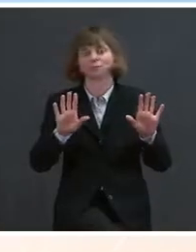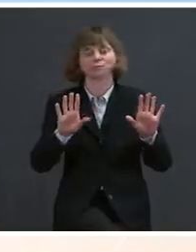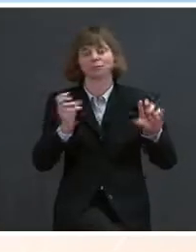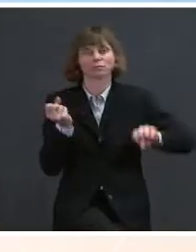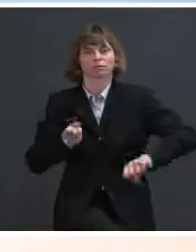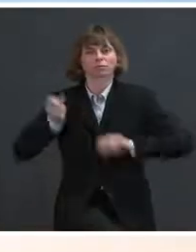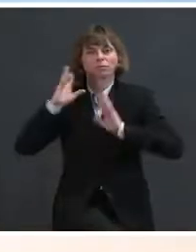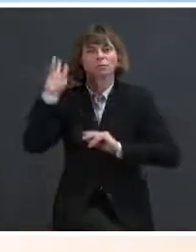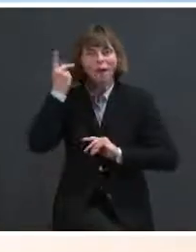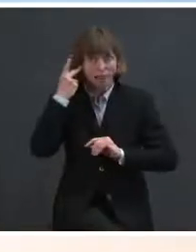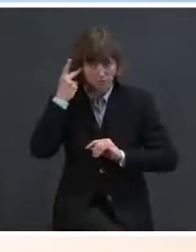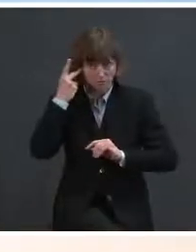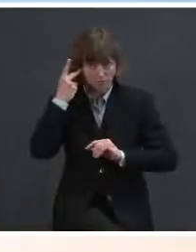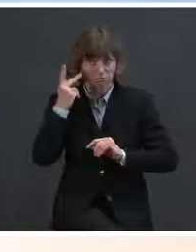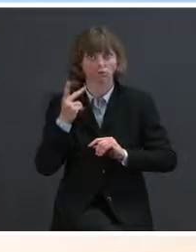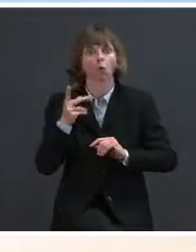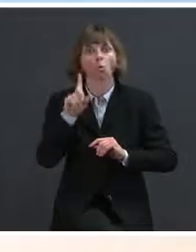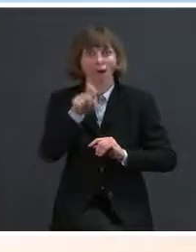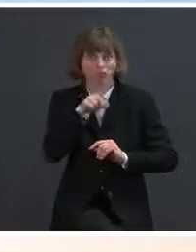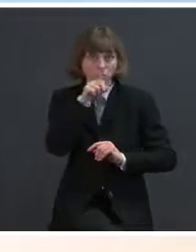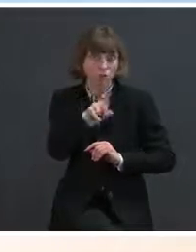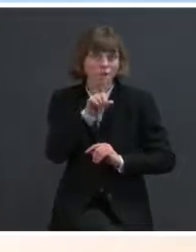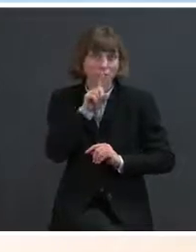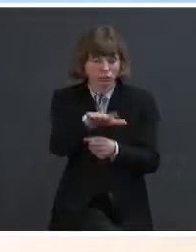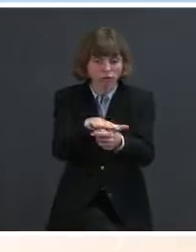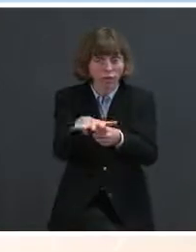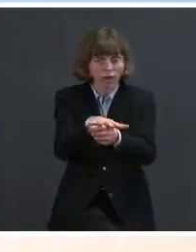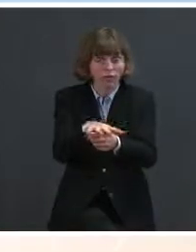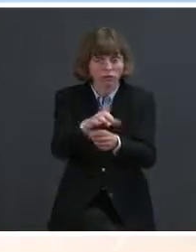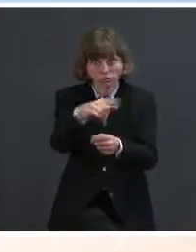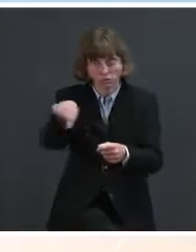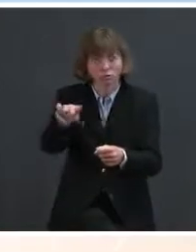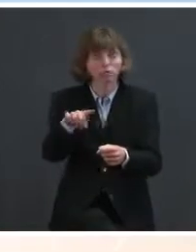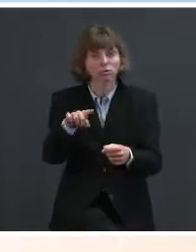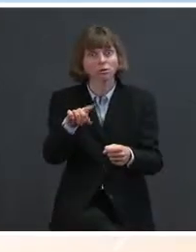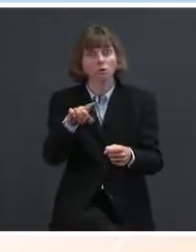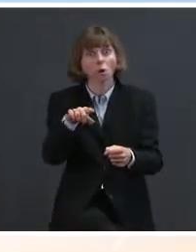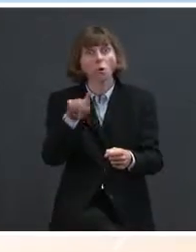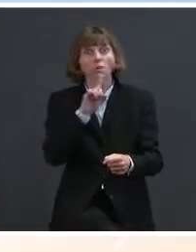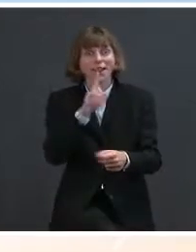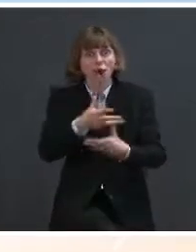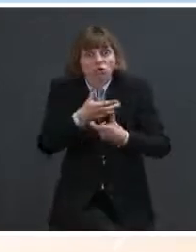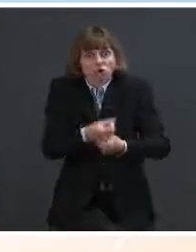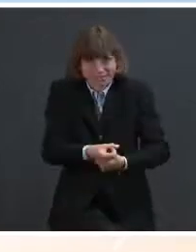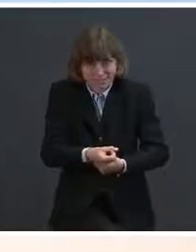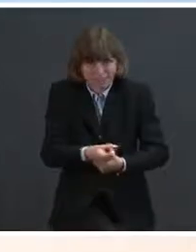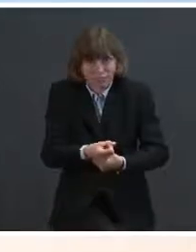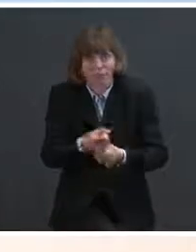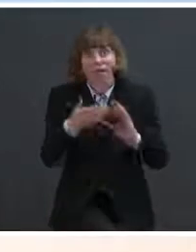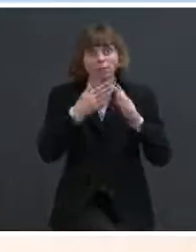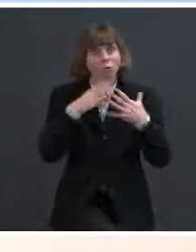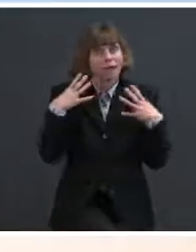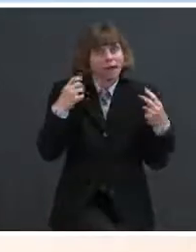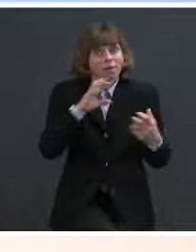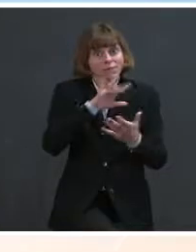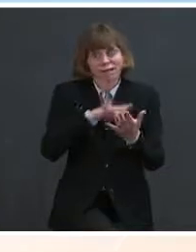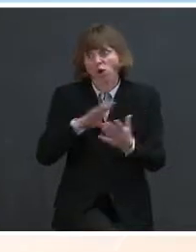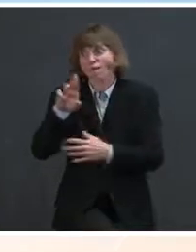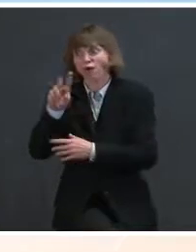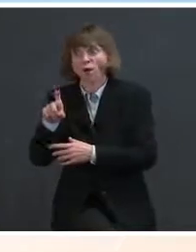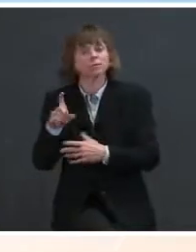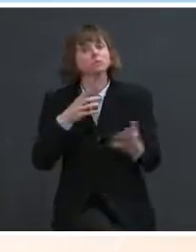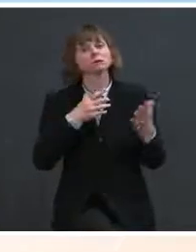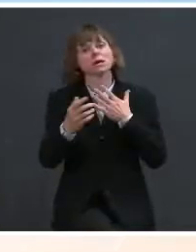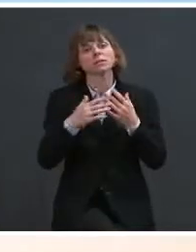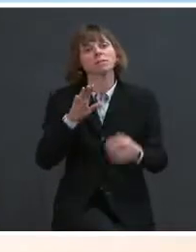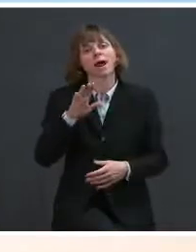are locations with in trusted locations, community health centers, pharmacies, where anybody of any political persuasion